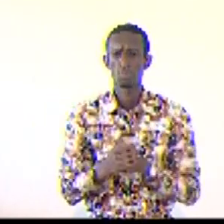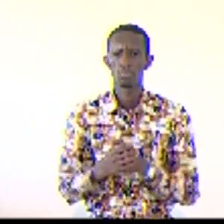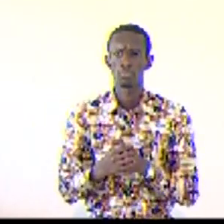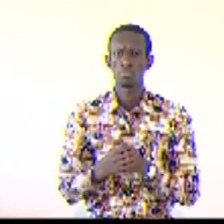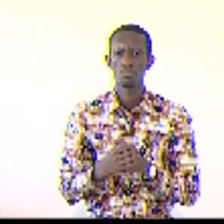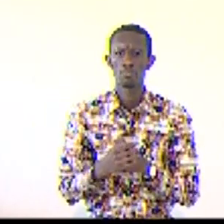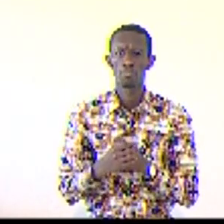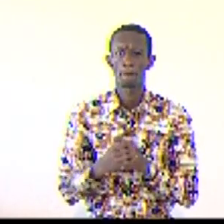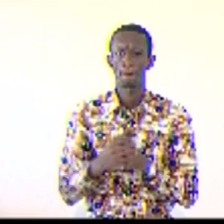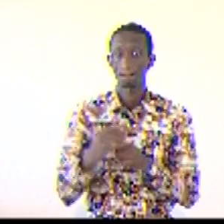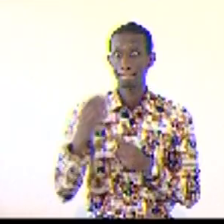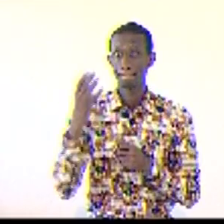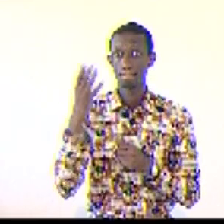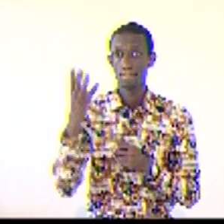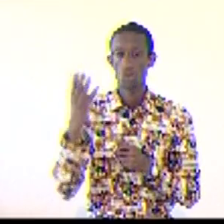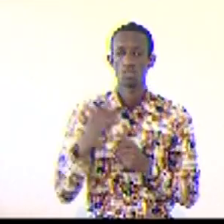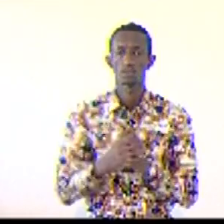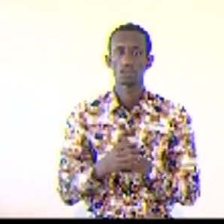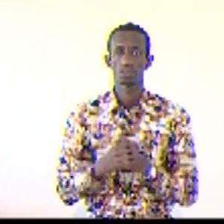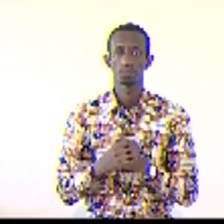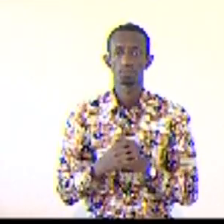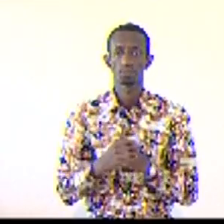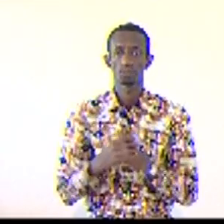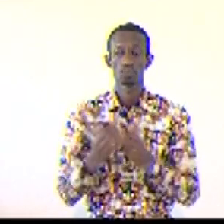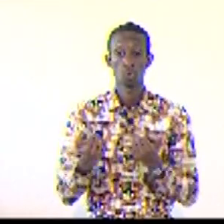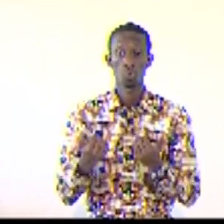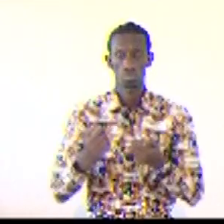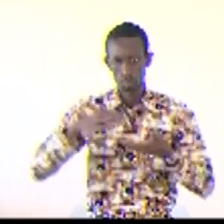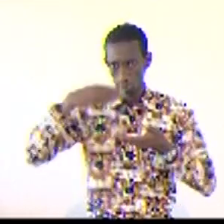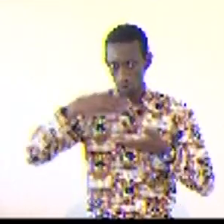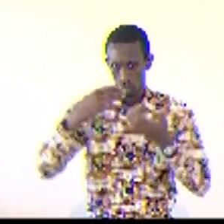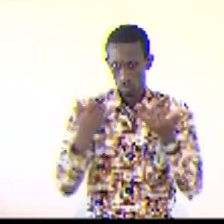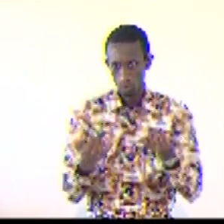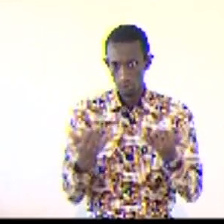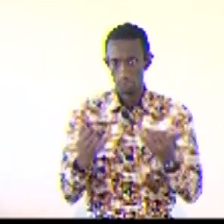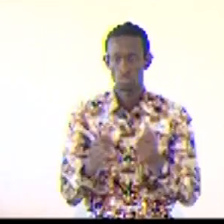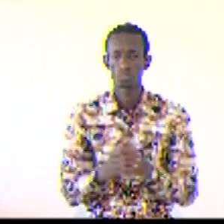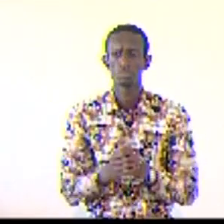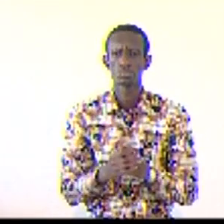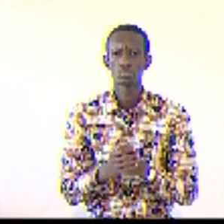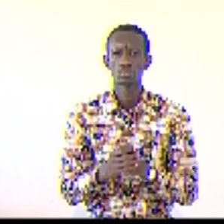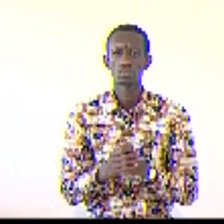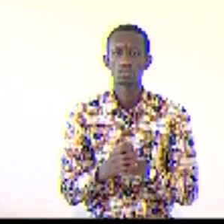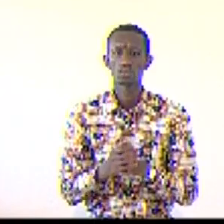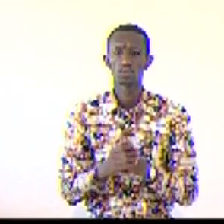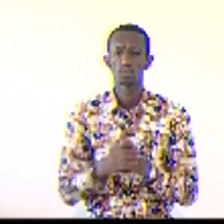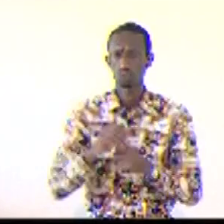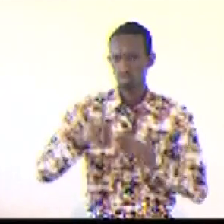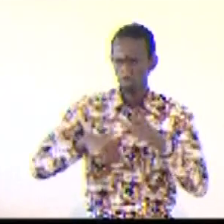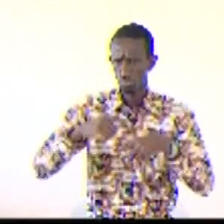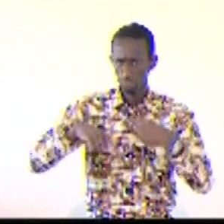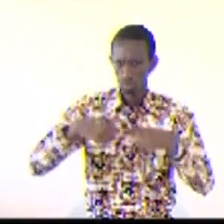the end of this unit. And as we come to the end of this unit, we always do the